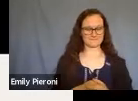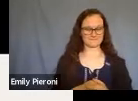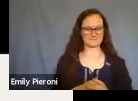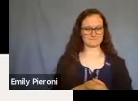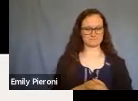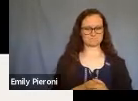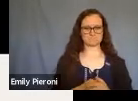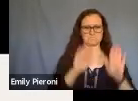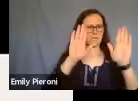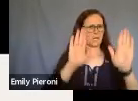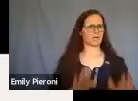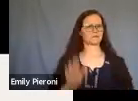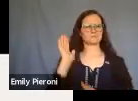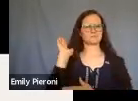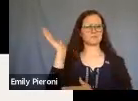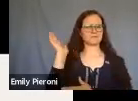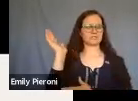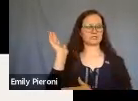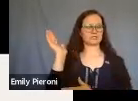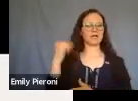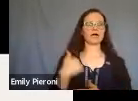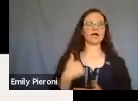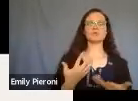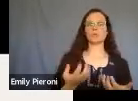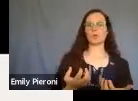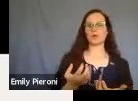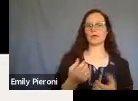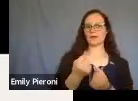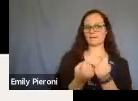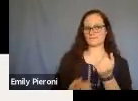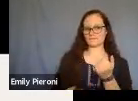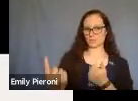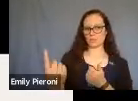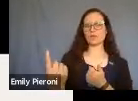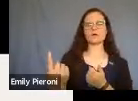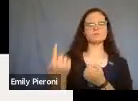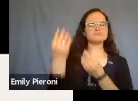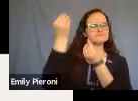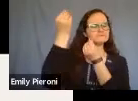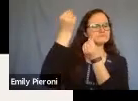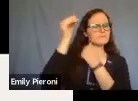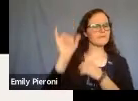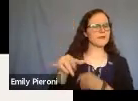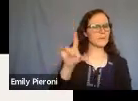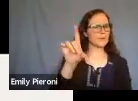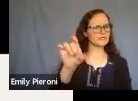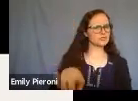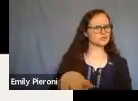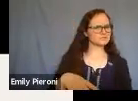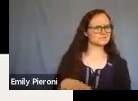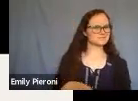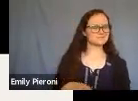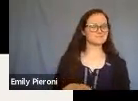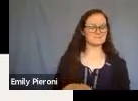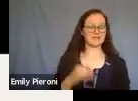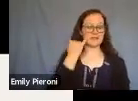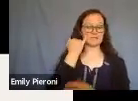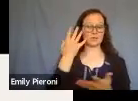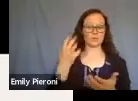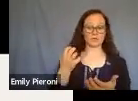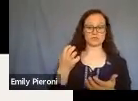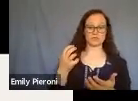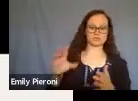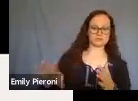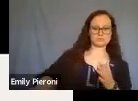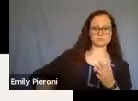great presentation. And I would just like everyone to, again, think about that question. If you want to contribute in the chat, you know,